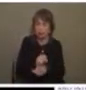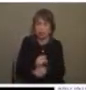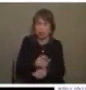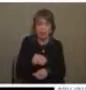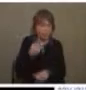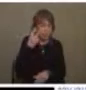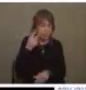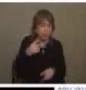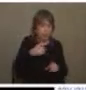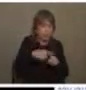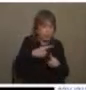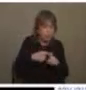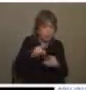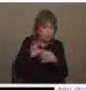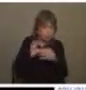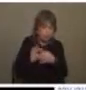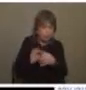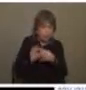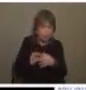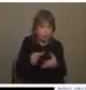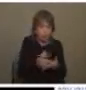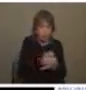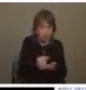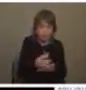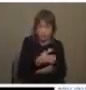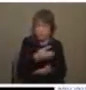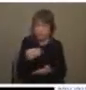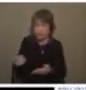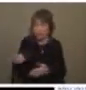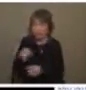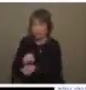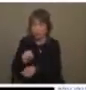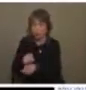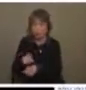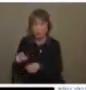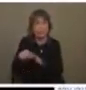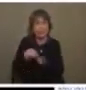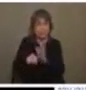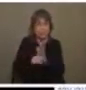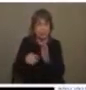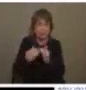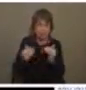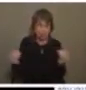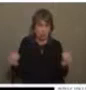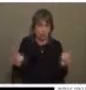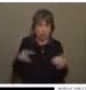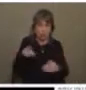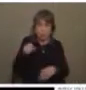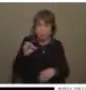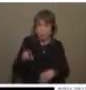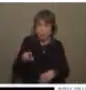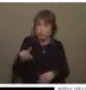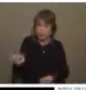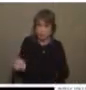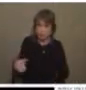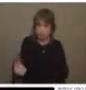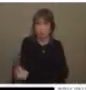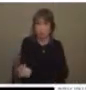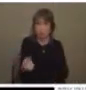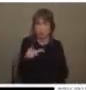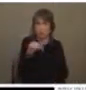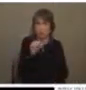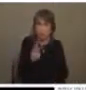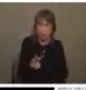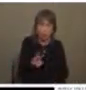positive relationship between wages and employment also obtains when we examine data at the state level. That's Puerto Rico alone by itself as a low wage,